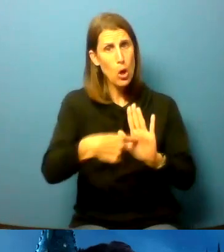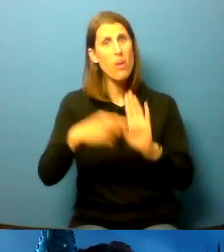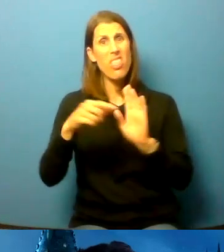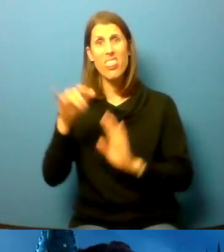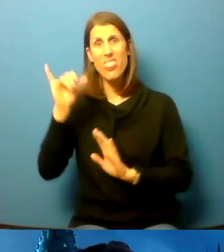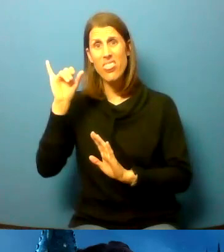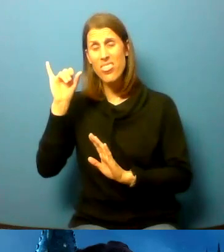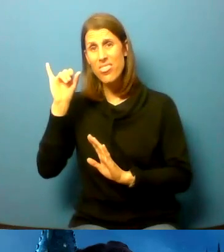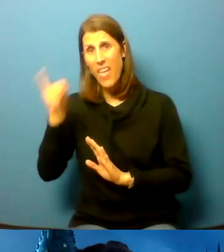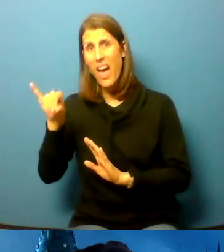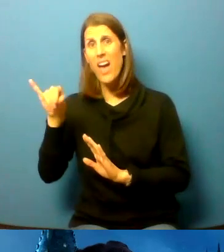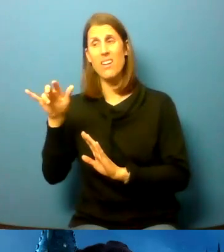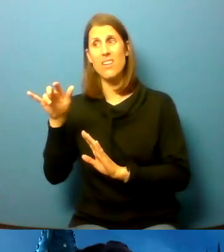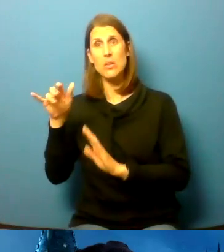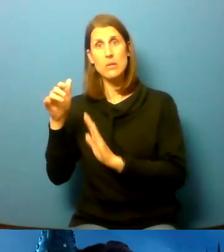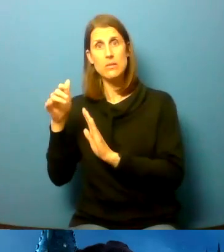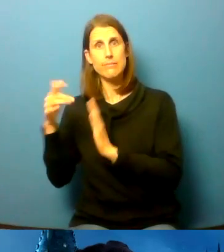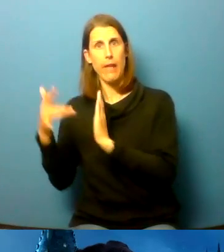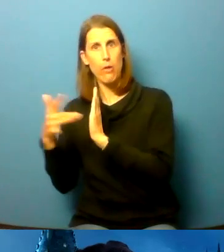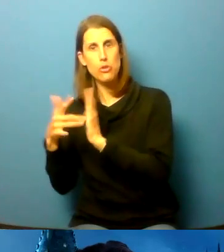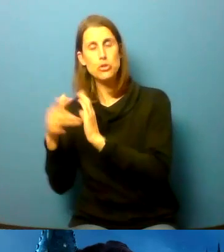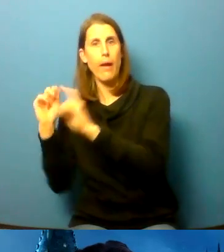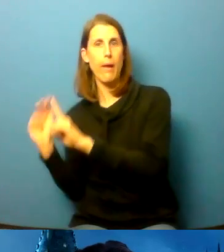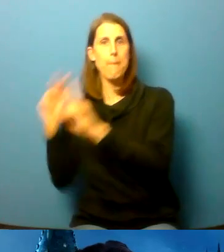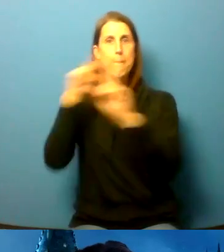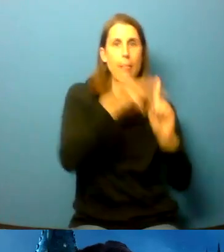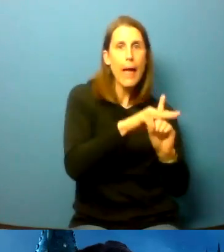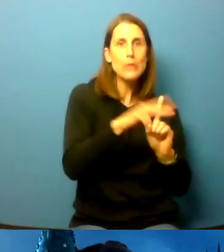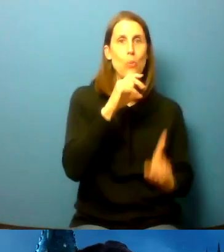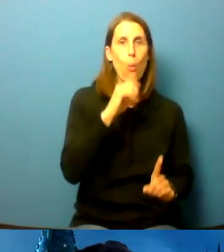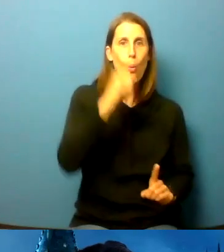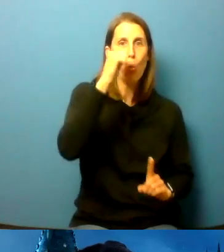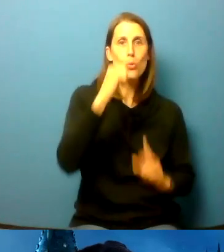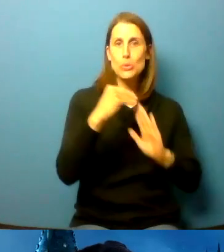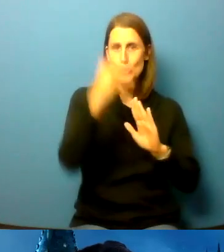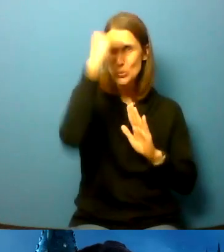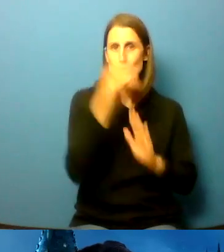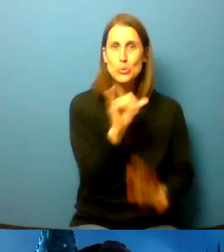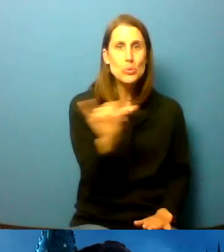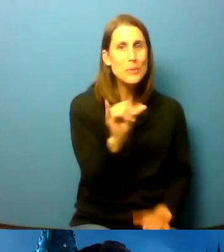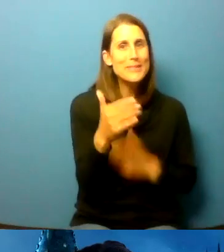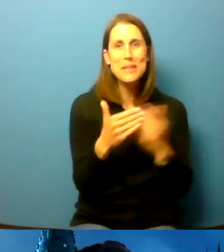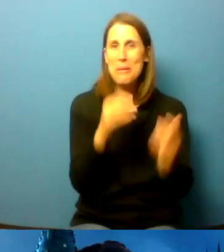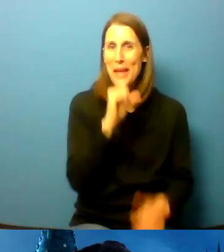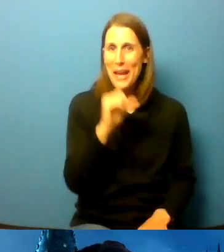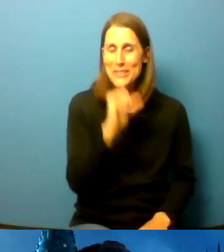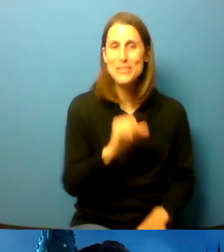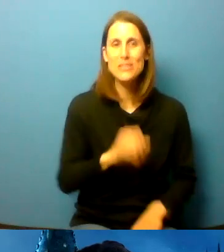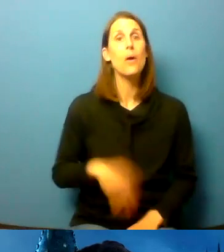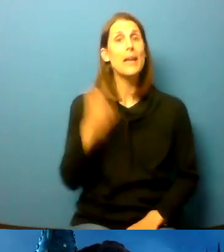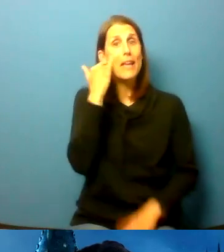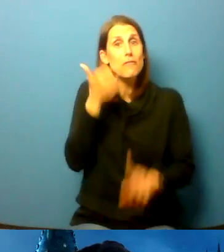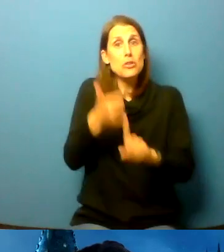apply across the board. And there's really kind of unique and fun things you can do no matter the age. So if anybody opens a how-to video and it looks like